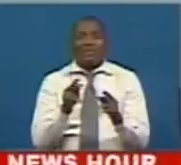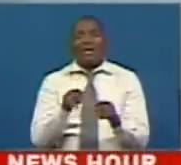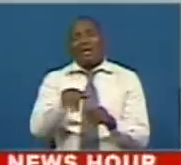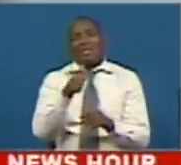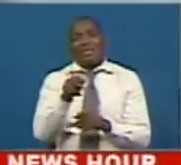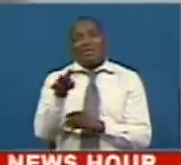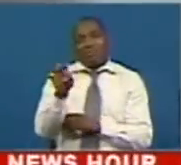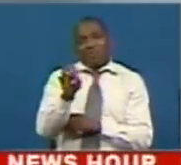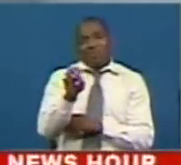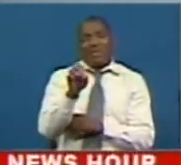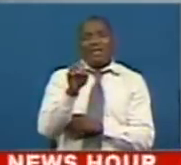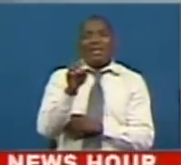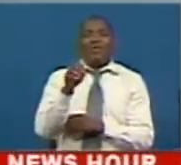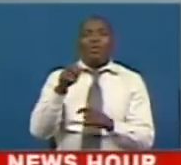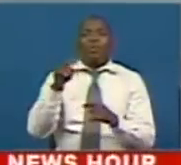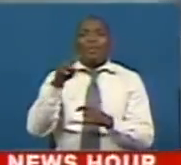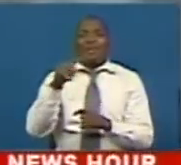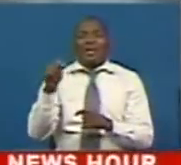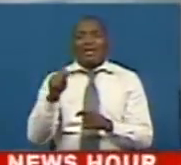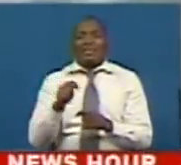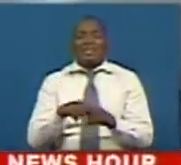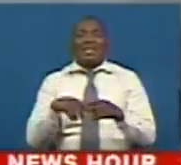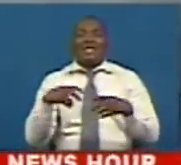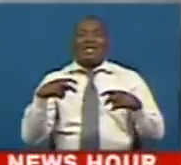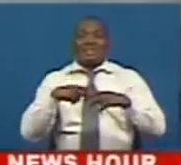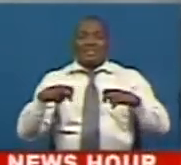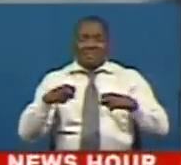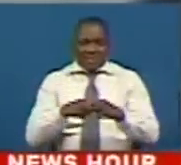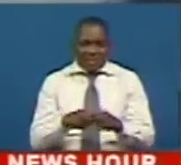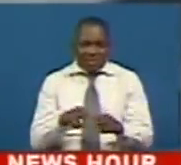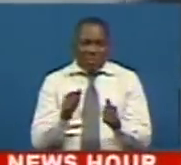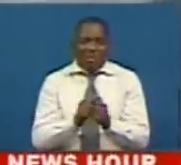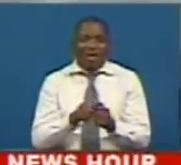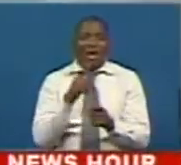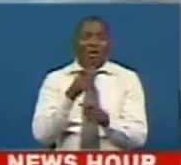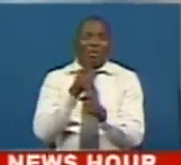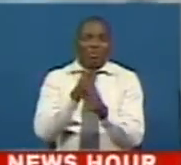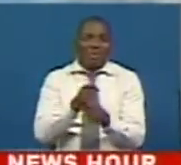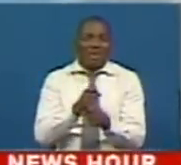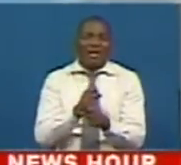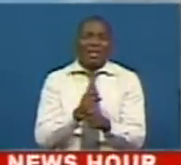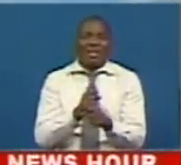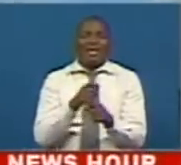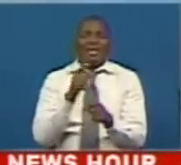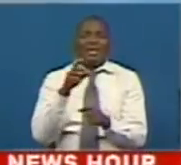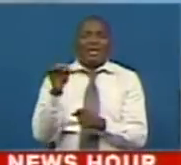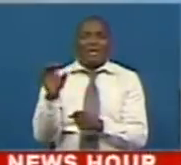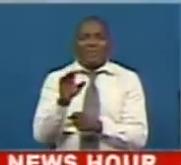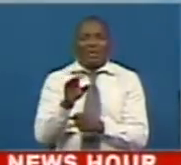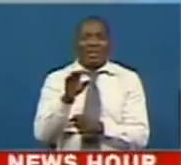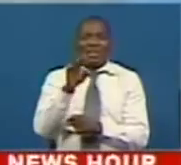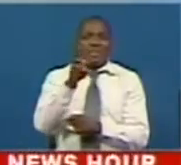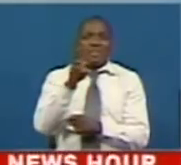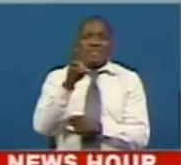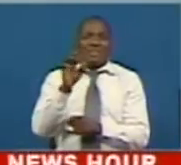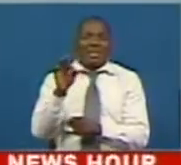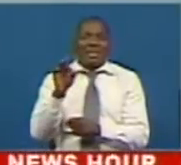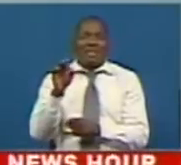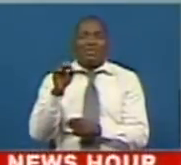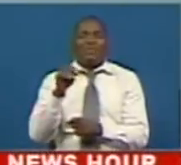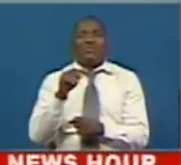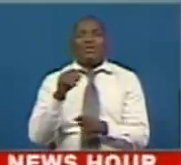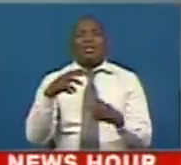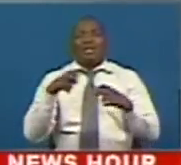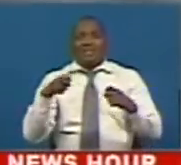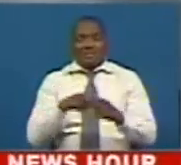additional 400 megawatts on installed capacity with annual average generation of 969